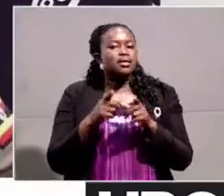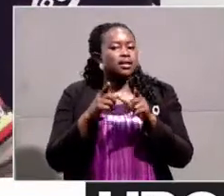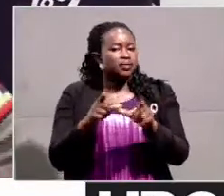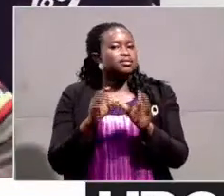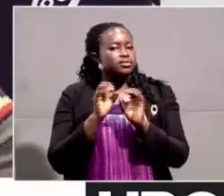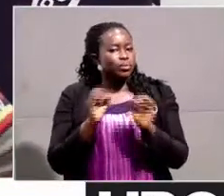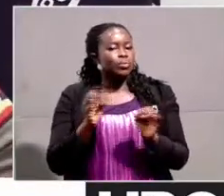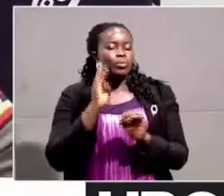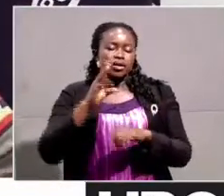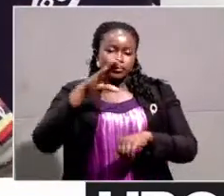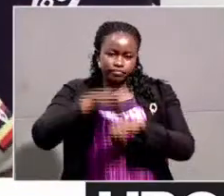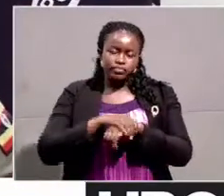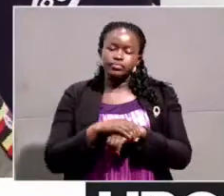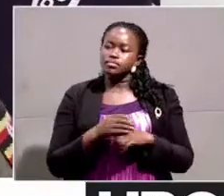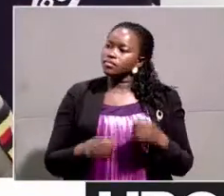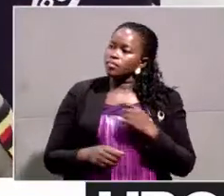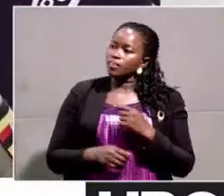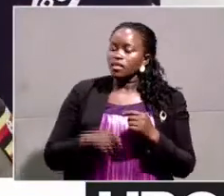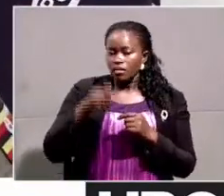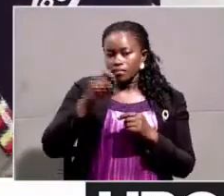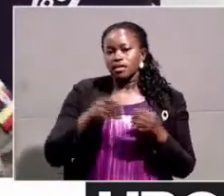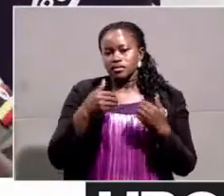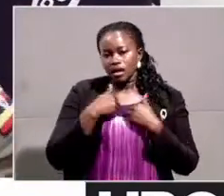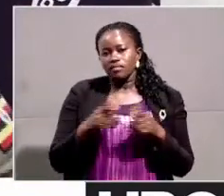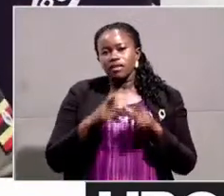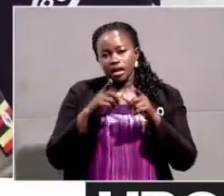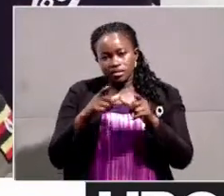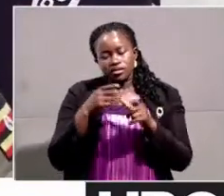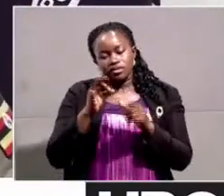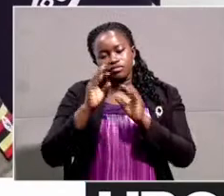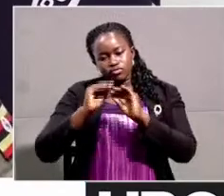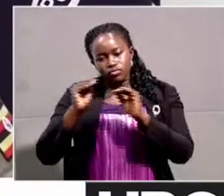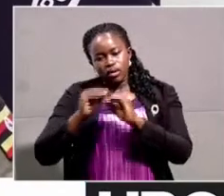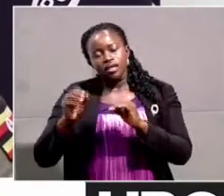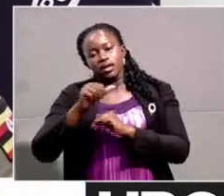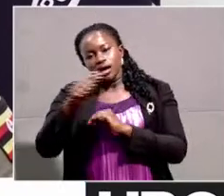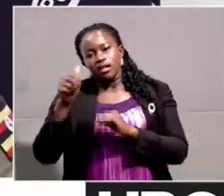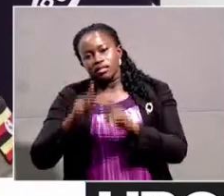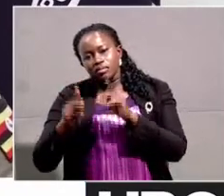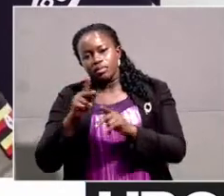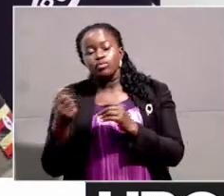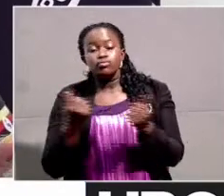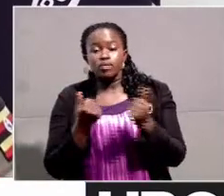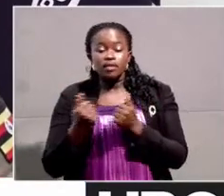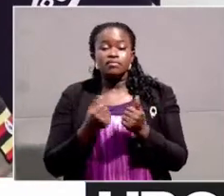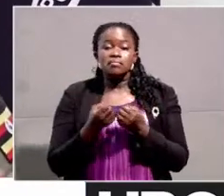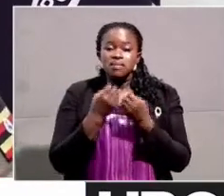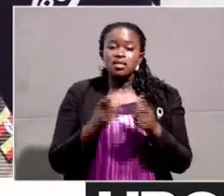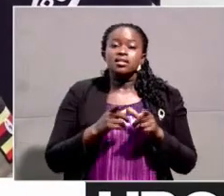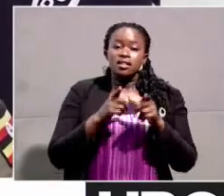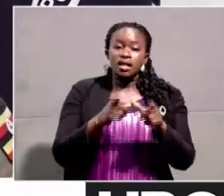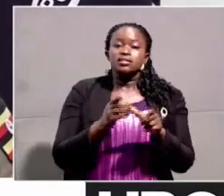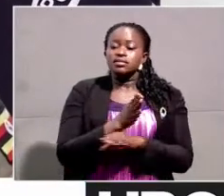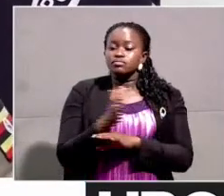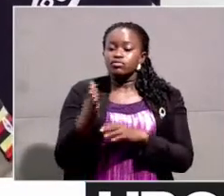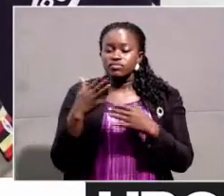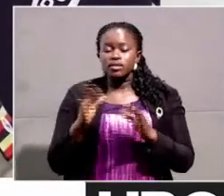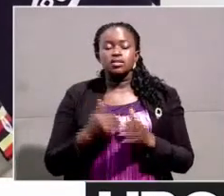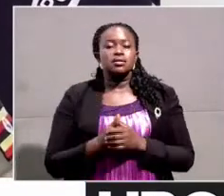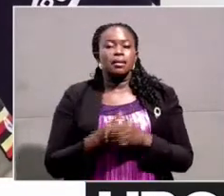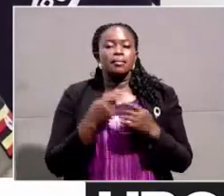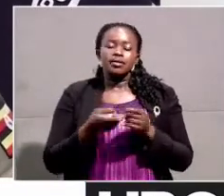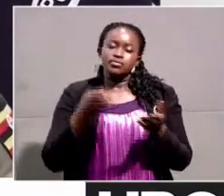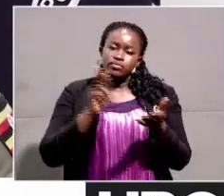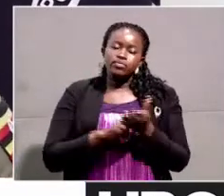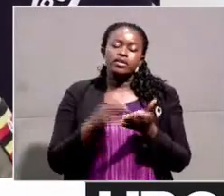license to train people how to drive. Most of the driving schools out there, the license are expired and they are not bothered to renew